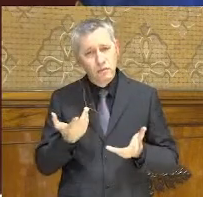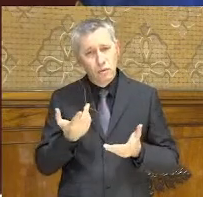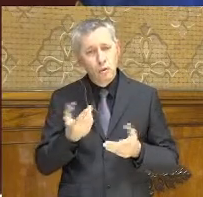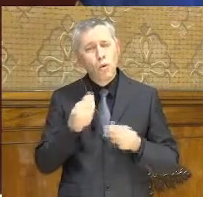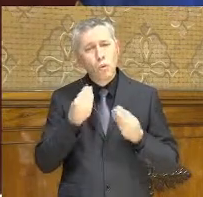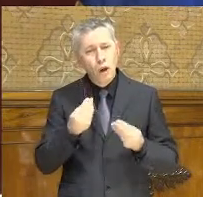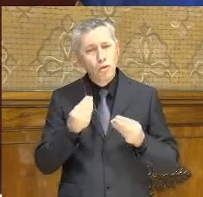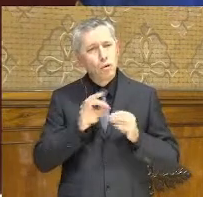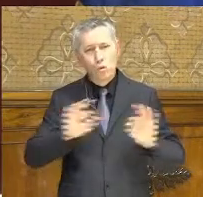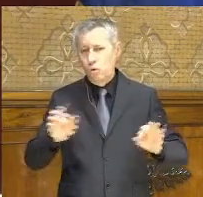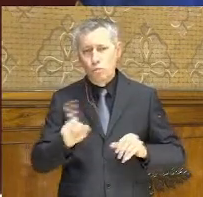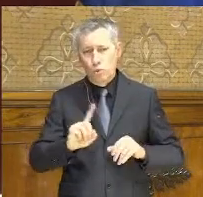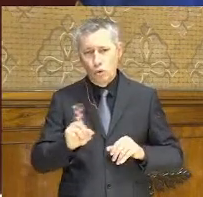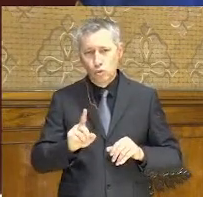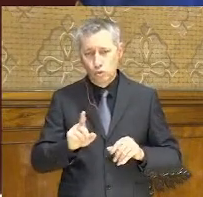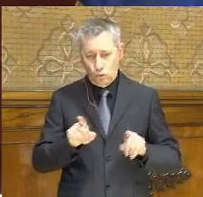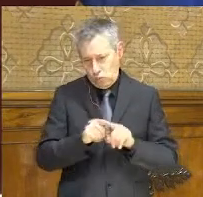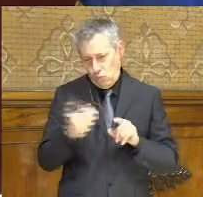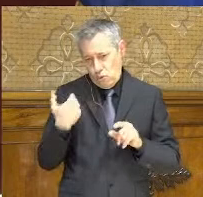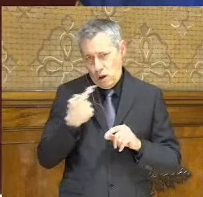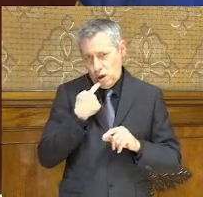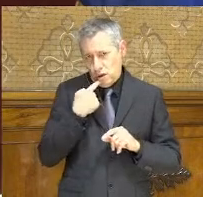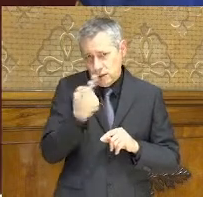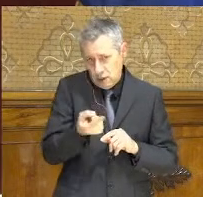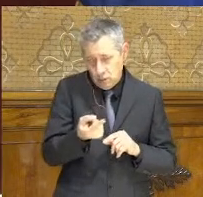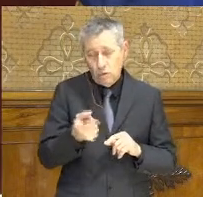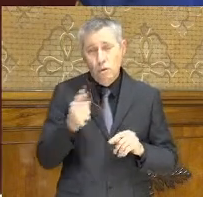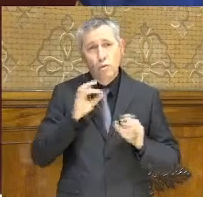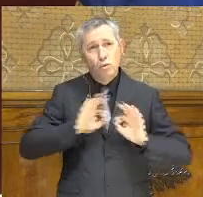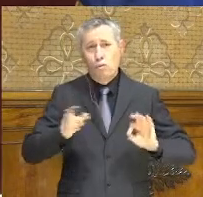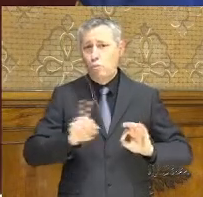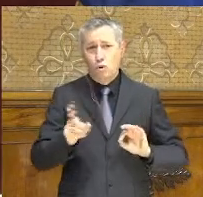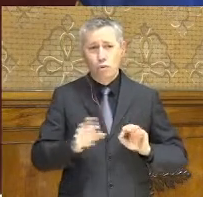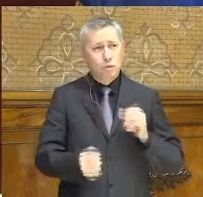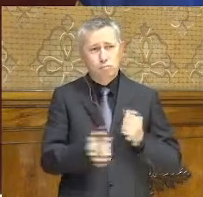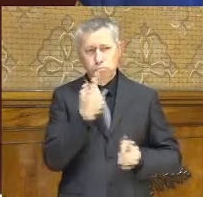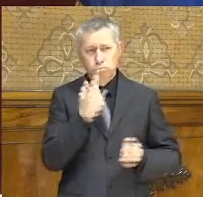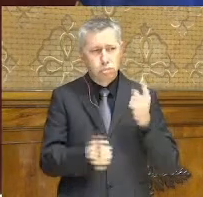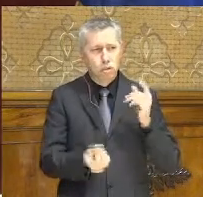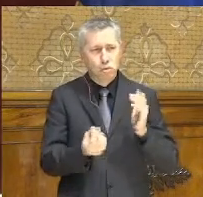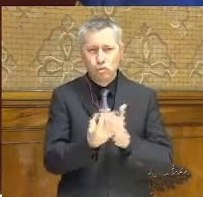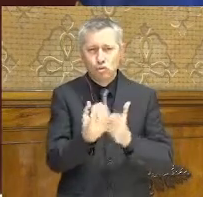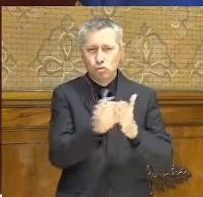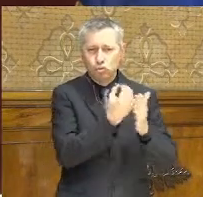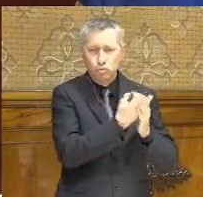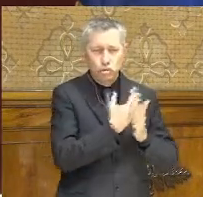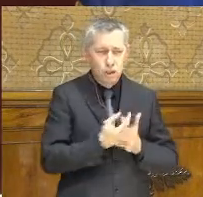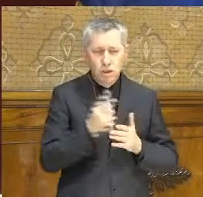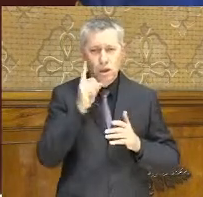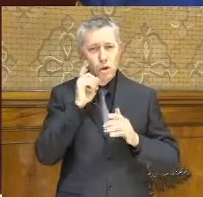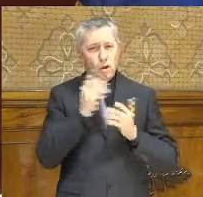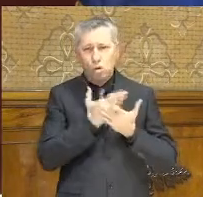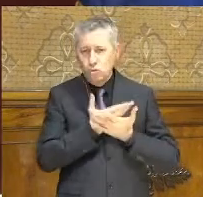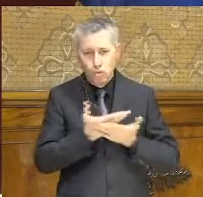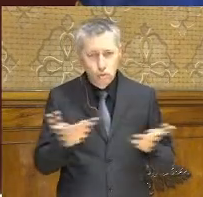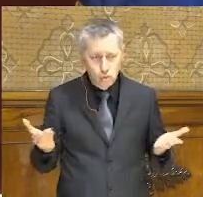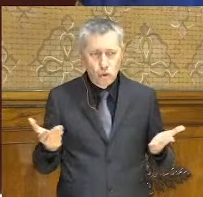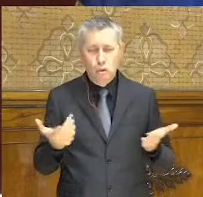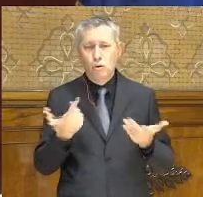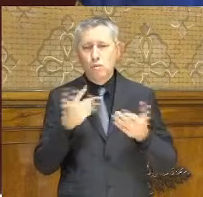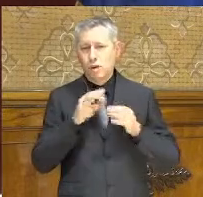both senses. Unprepared for what is happening, but prepared for it in another sense that we know about